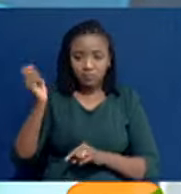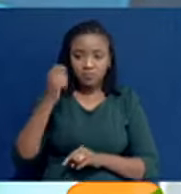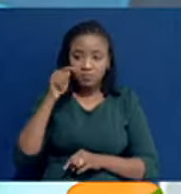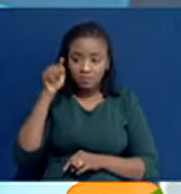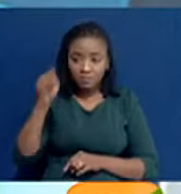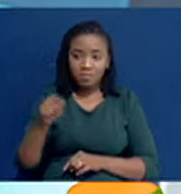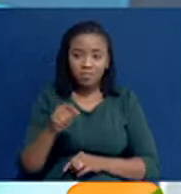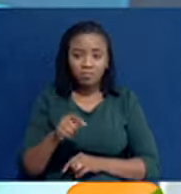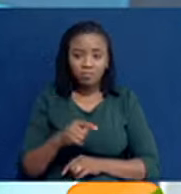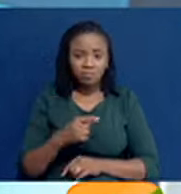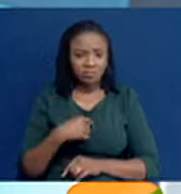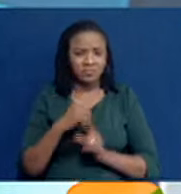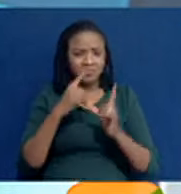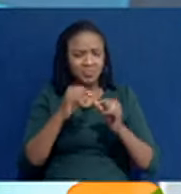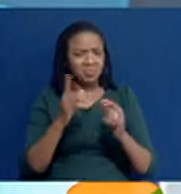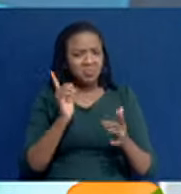what?